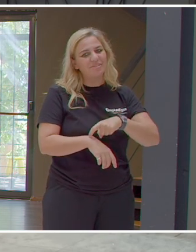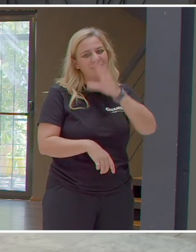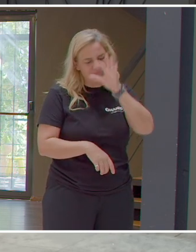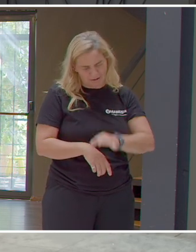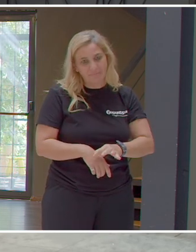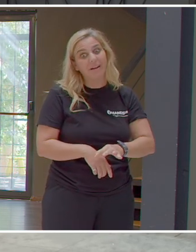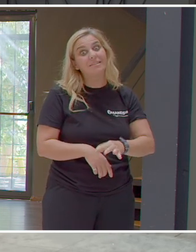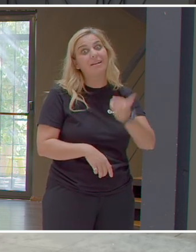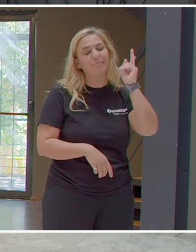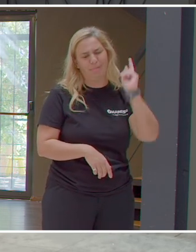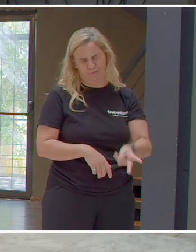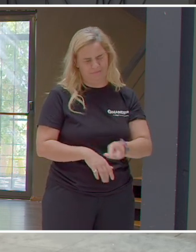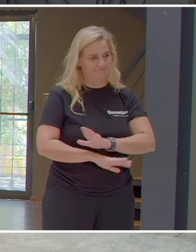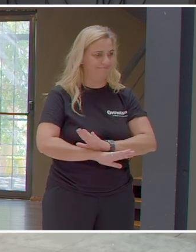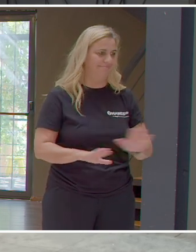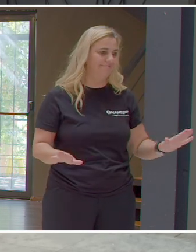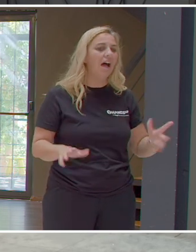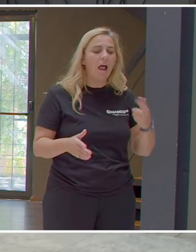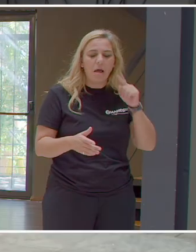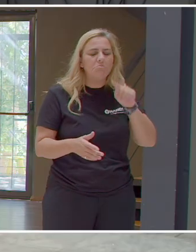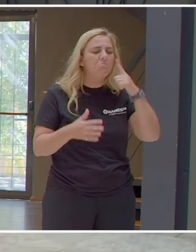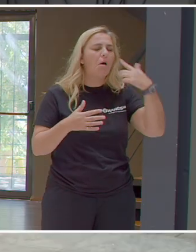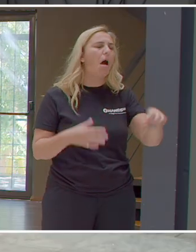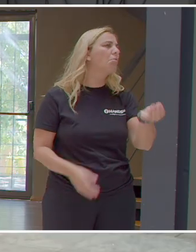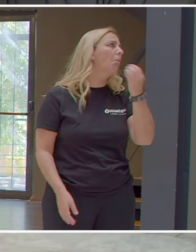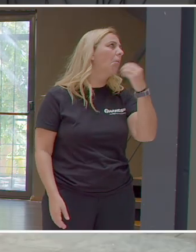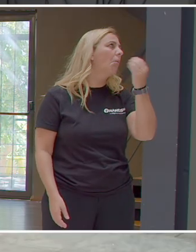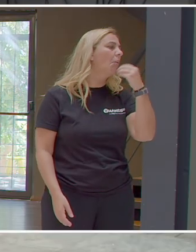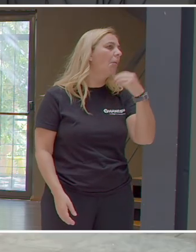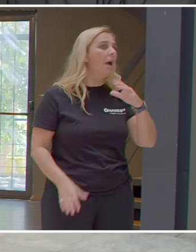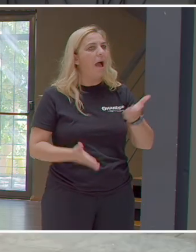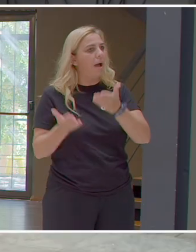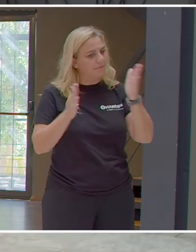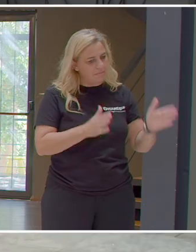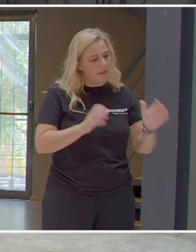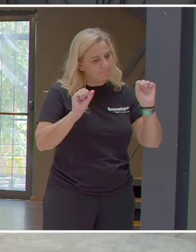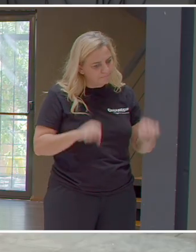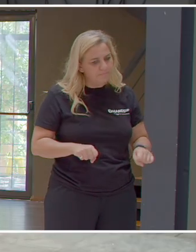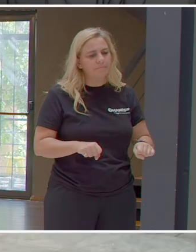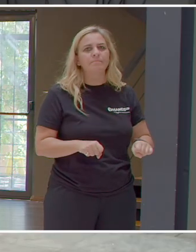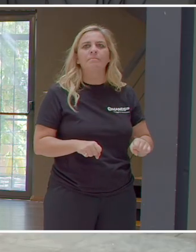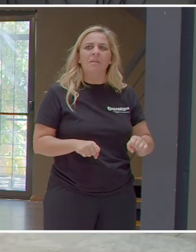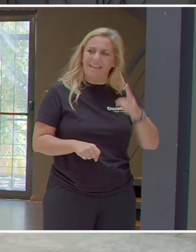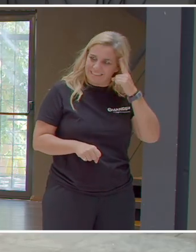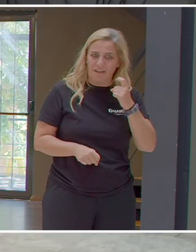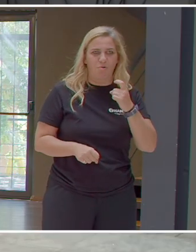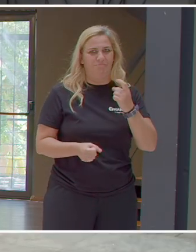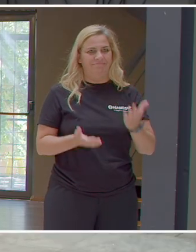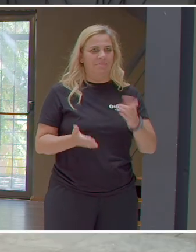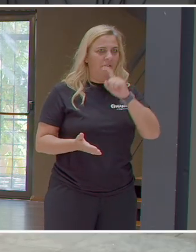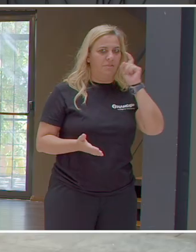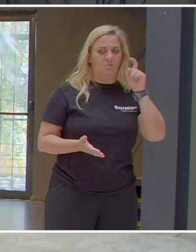So it is hard to be on a healthy way, but I know you can do it. And I know with